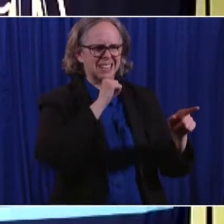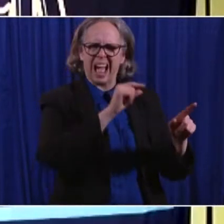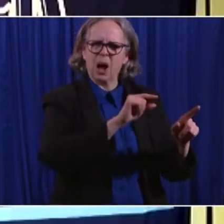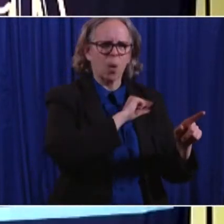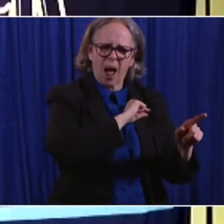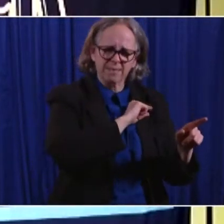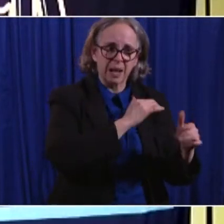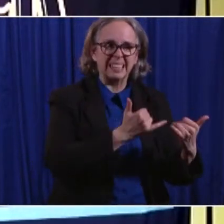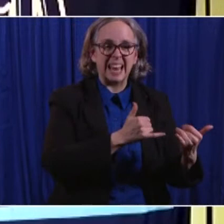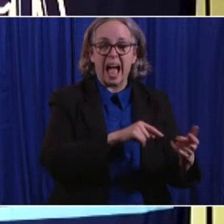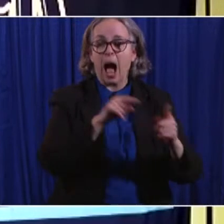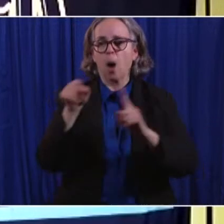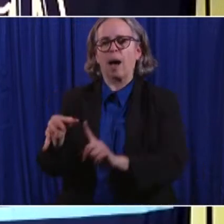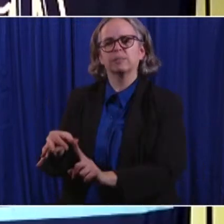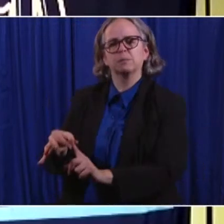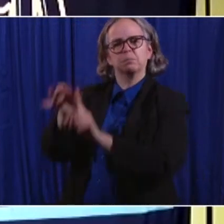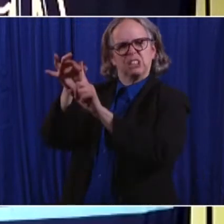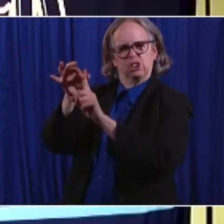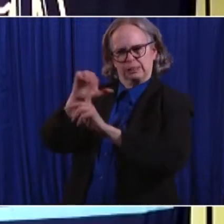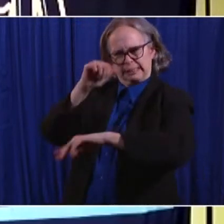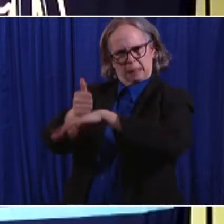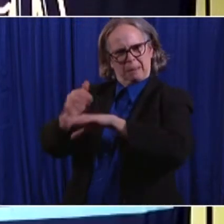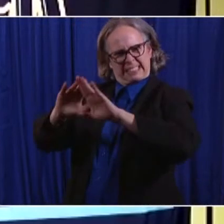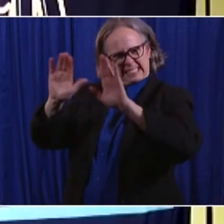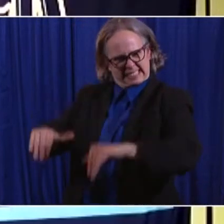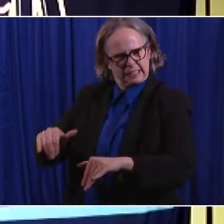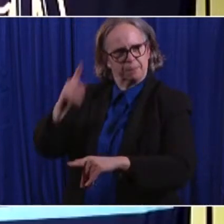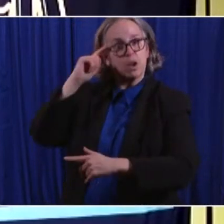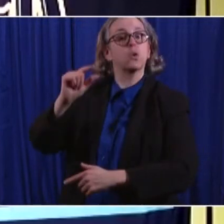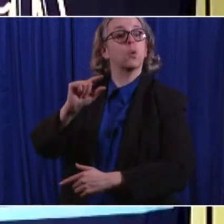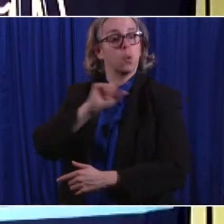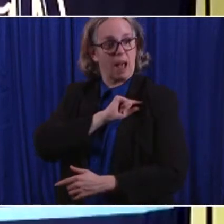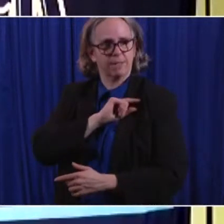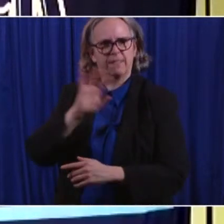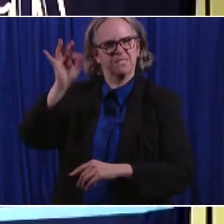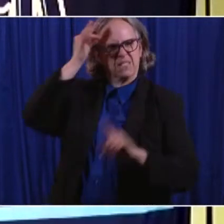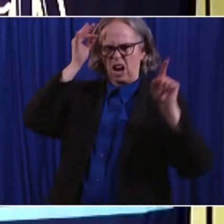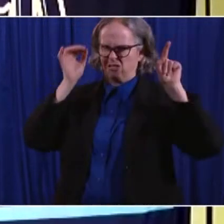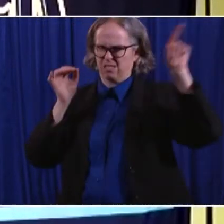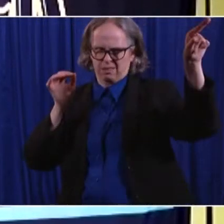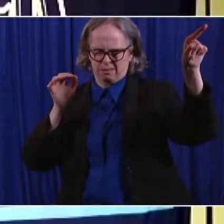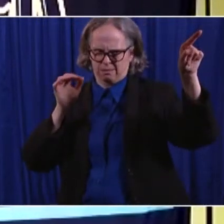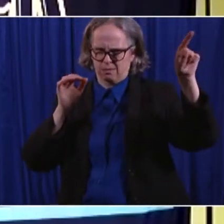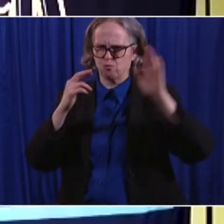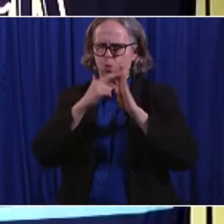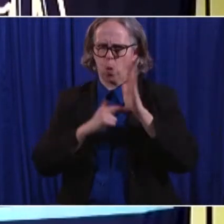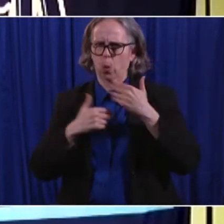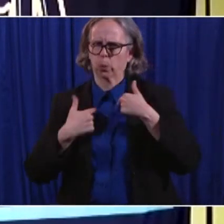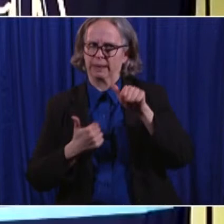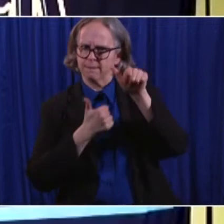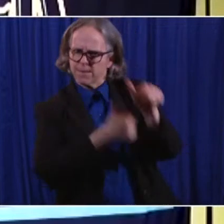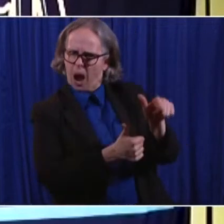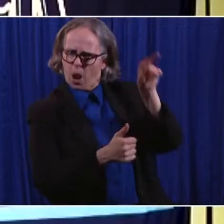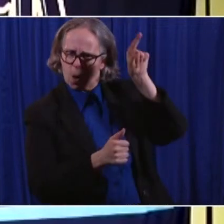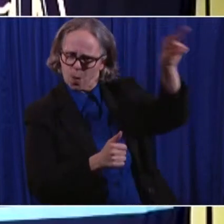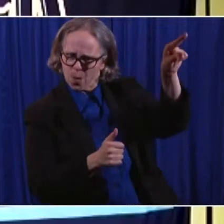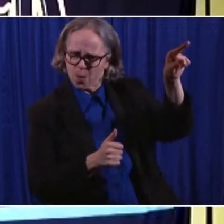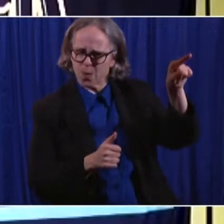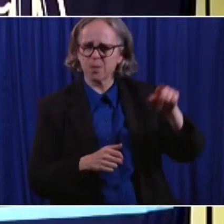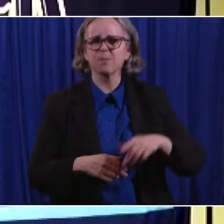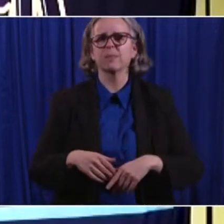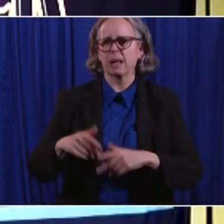had to build the technology platform to process this. It has plagued all the states, both in terms